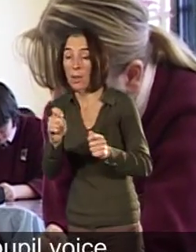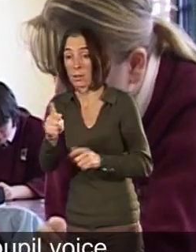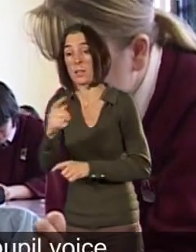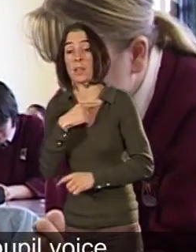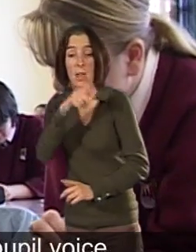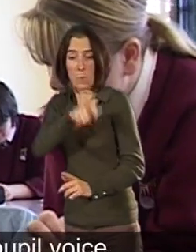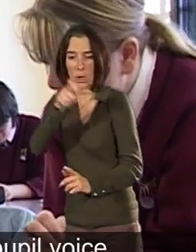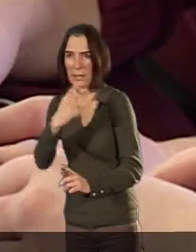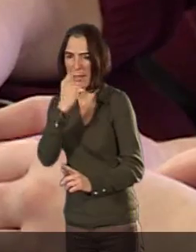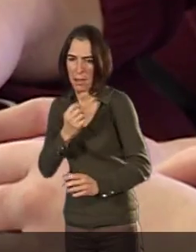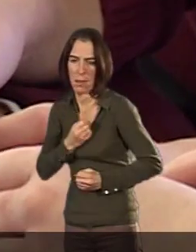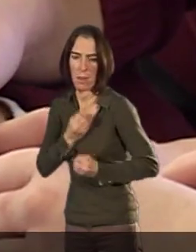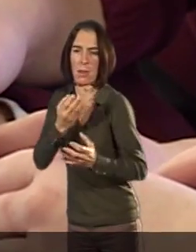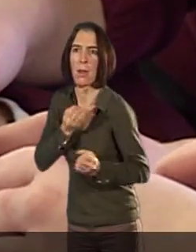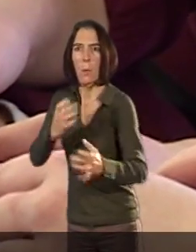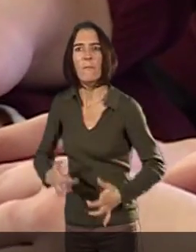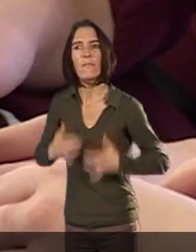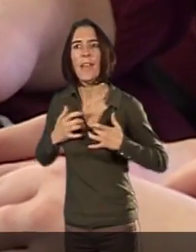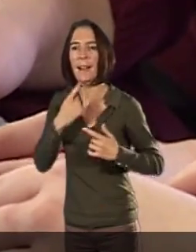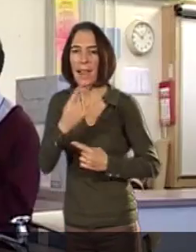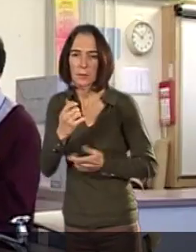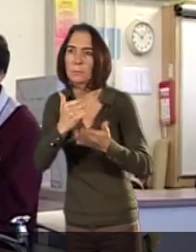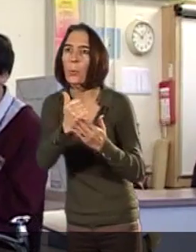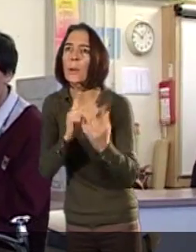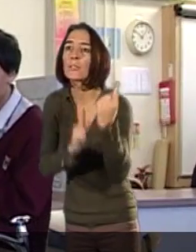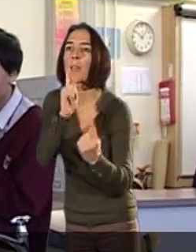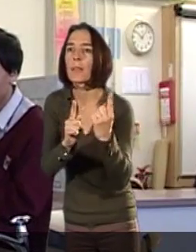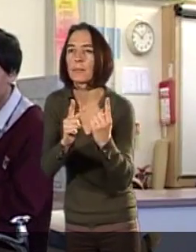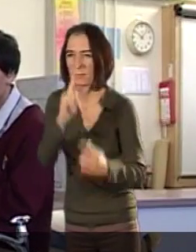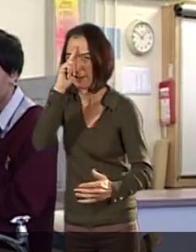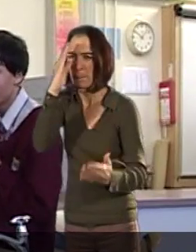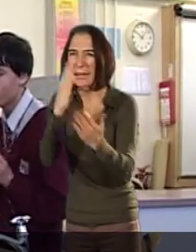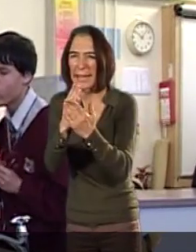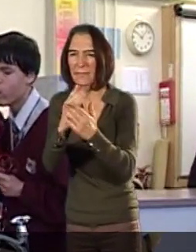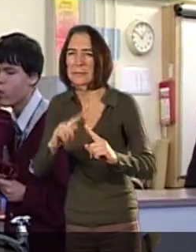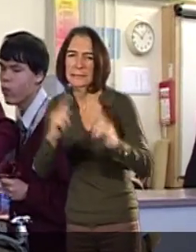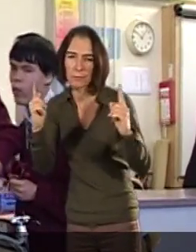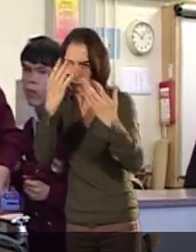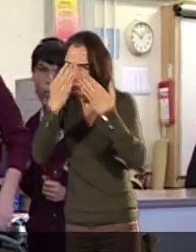peer support are encouraged and inform an ethos where difference is respected.